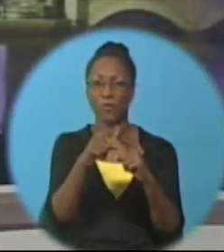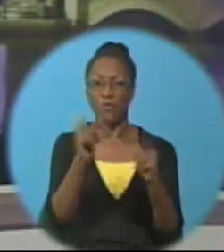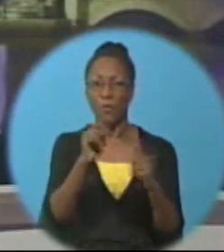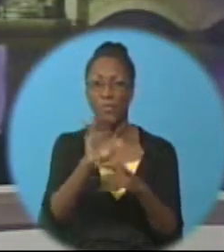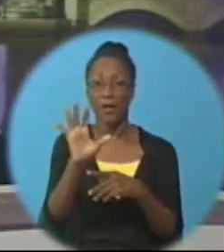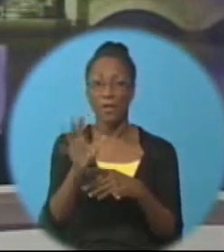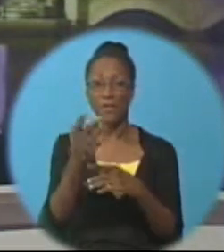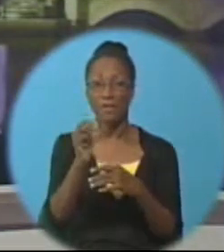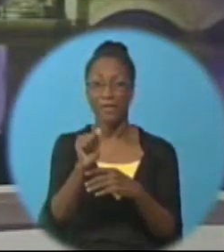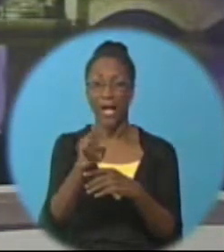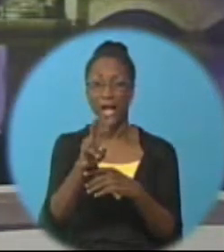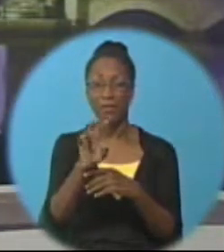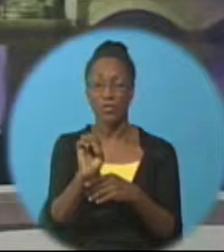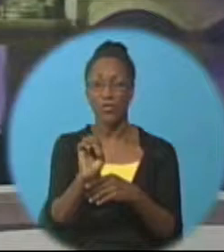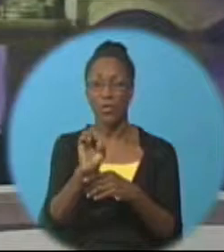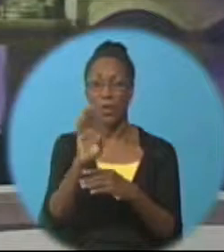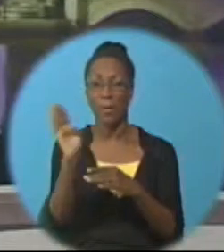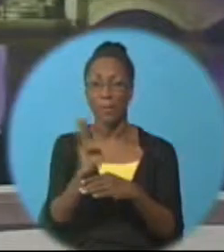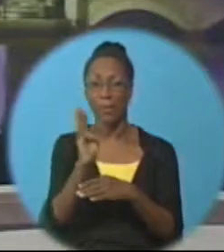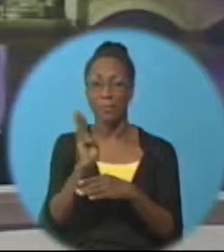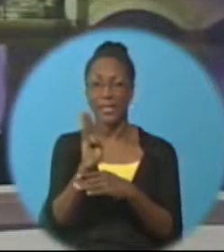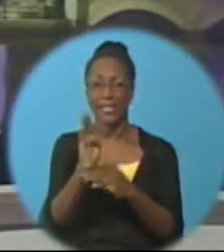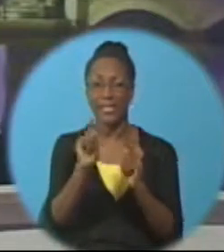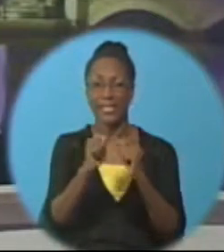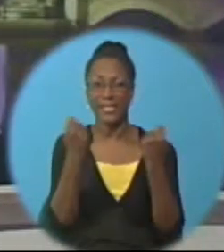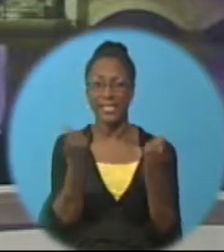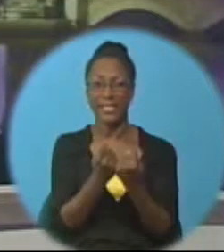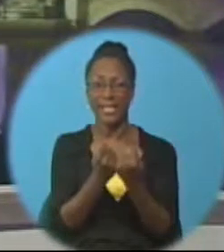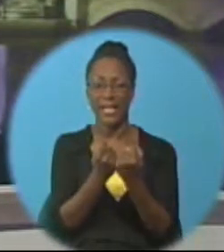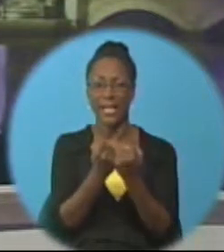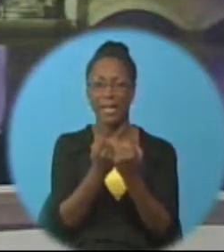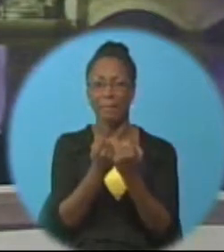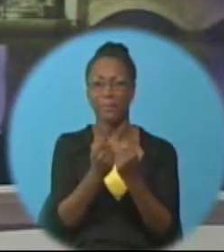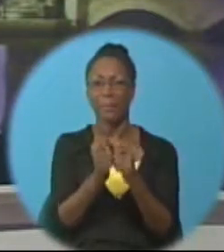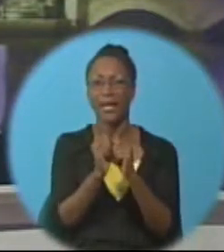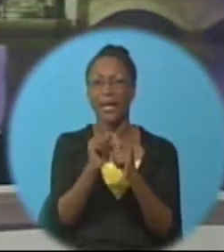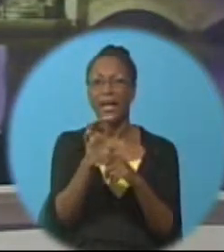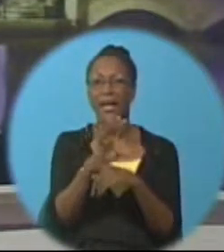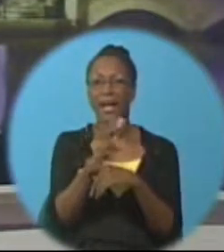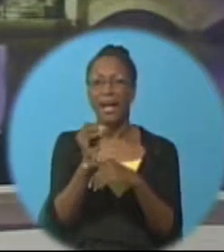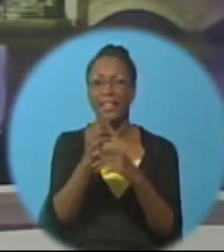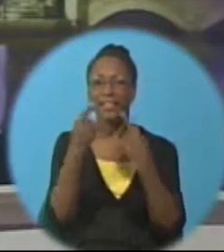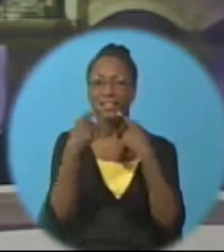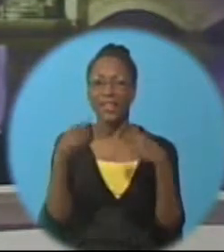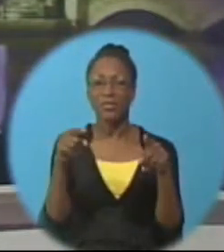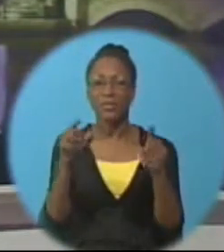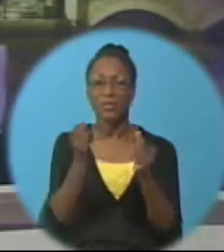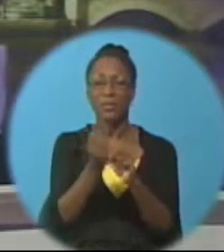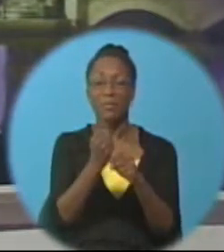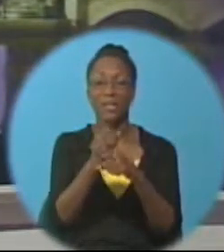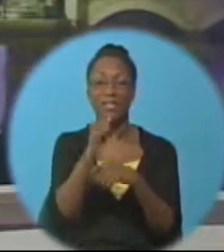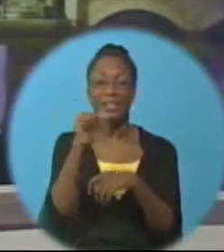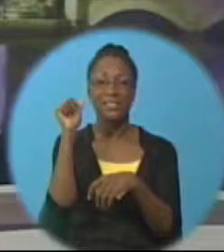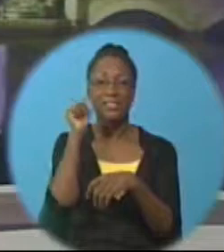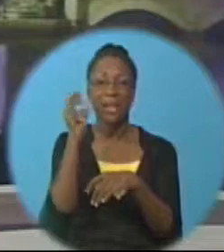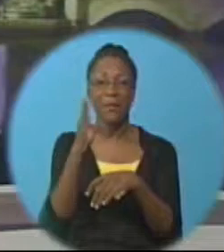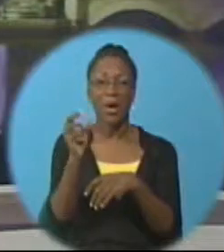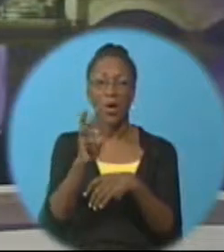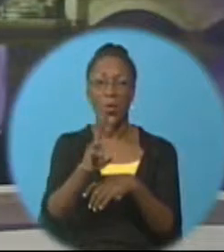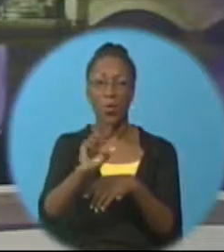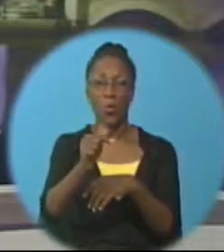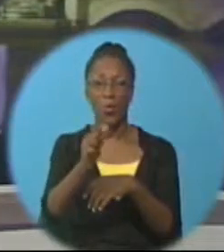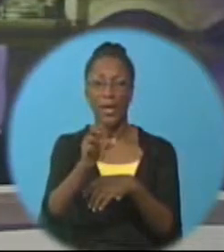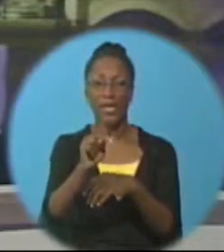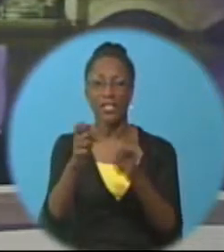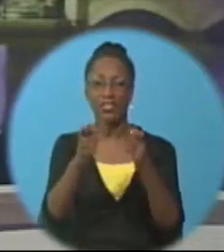team, which was unbeaten up to the quarter-final stage of the Lion Pelican competition. The announcement was made yesterday by the Wigan chairman and